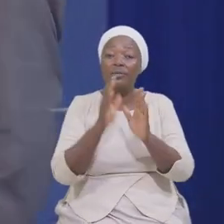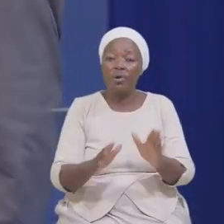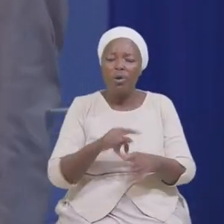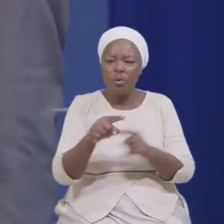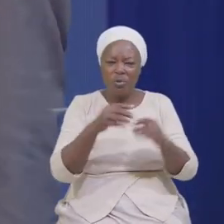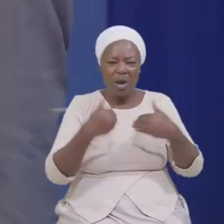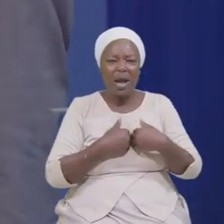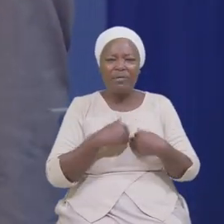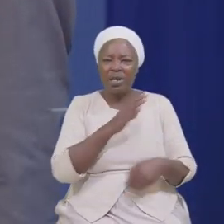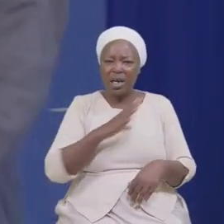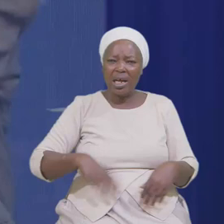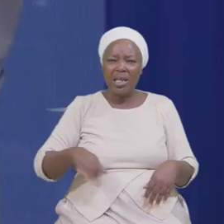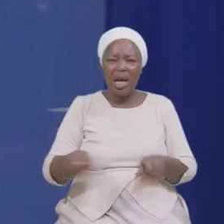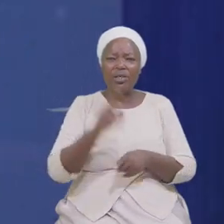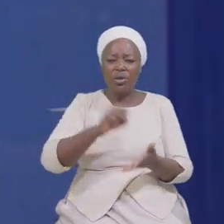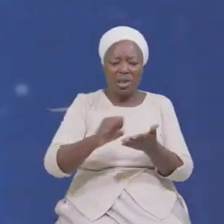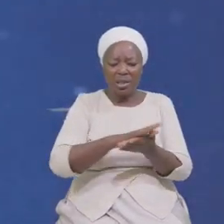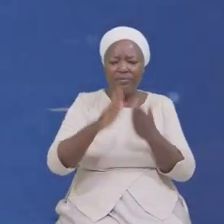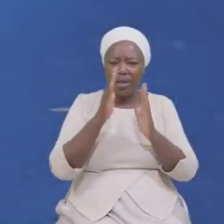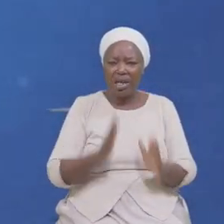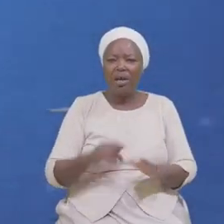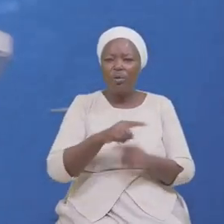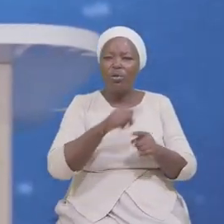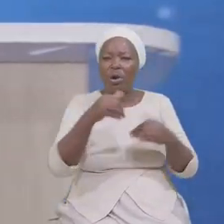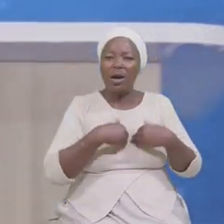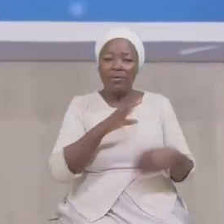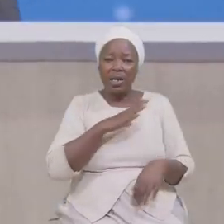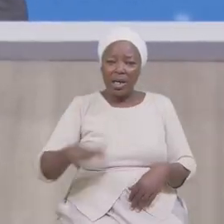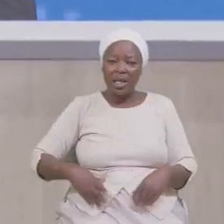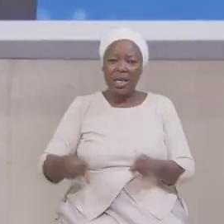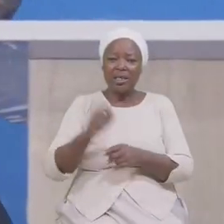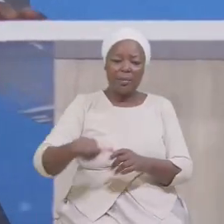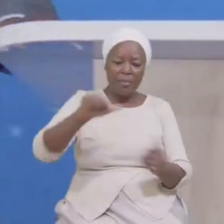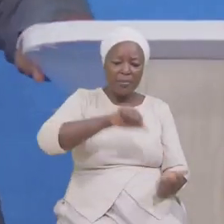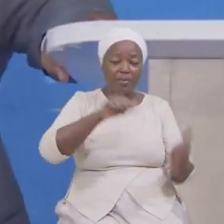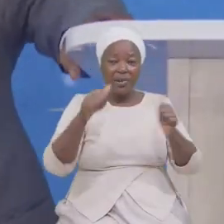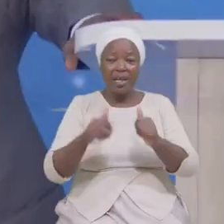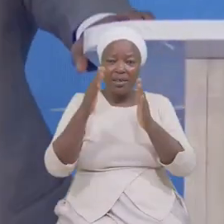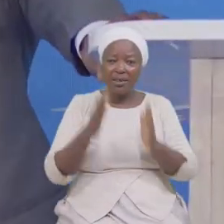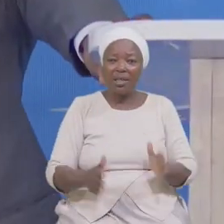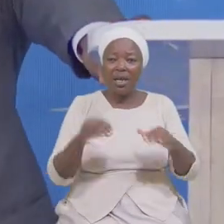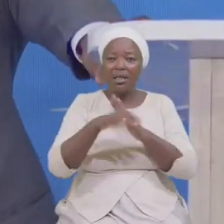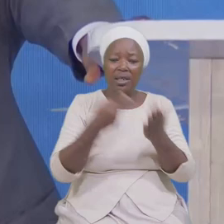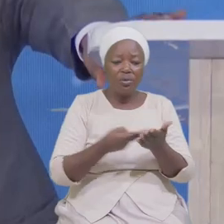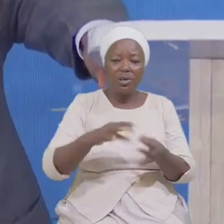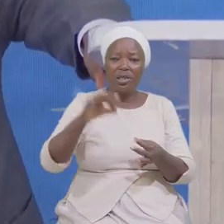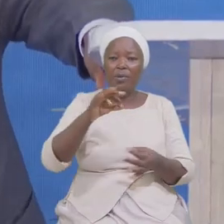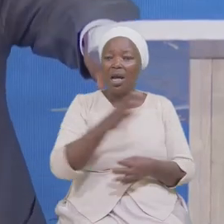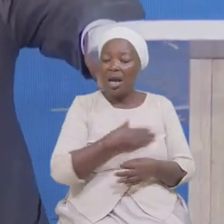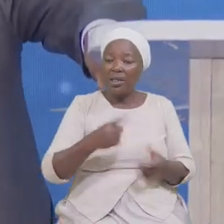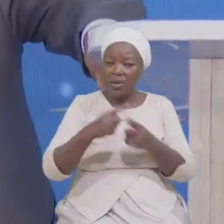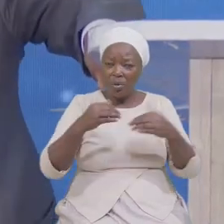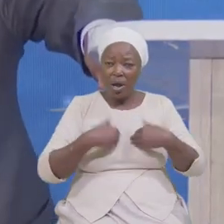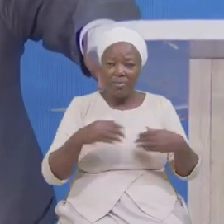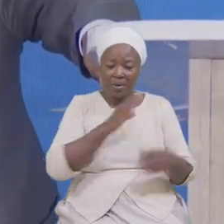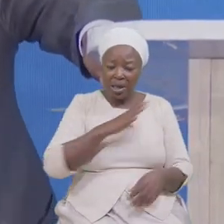as your sanctifier, you have Christ as the baptizer in the Holy Ghost, and you have Christ as the